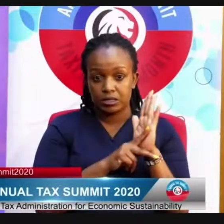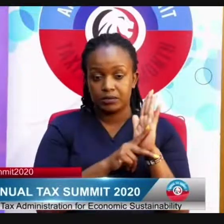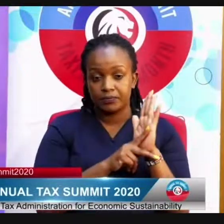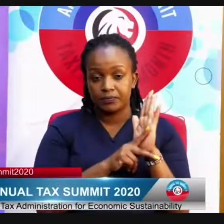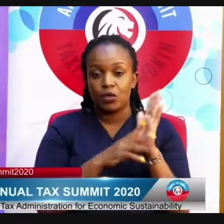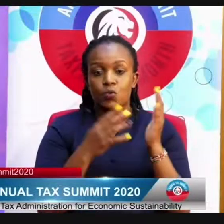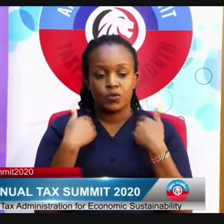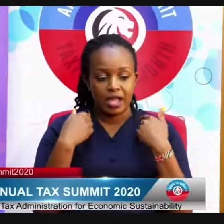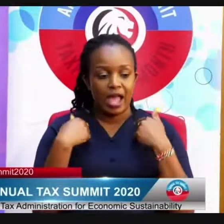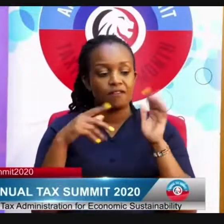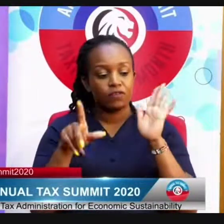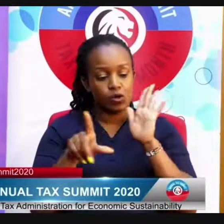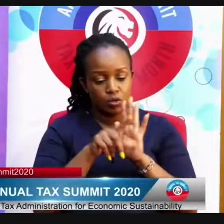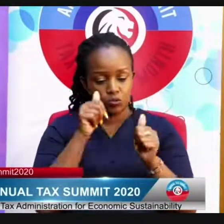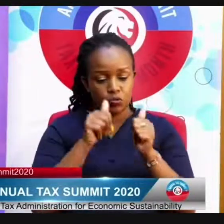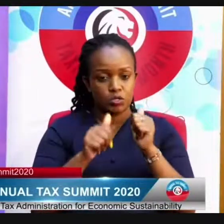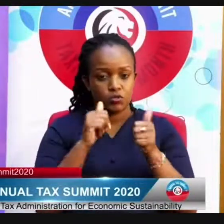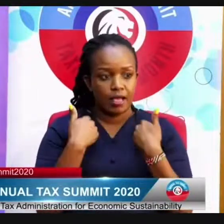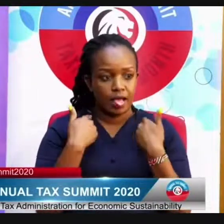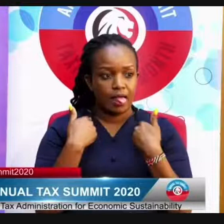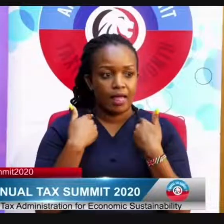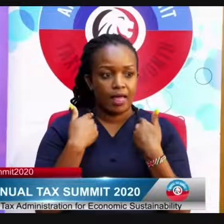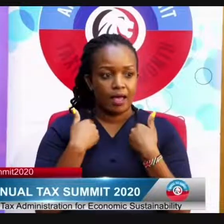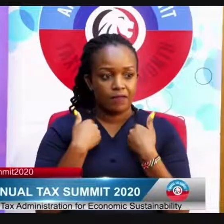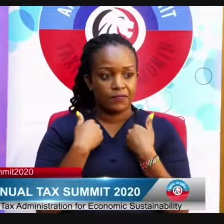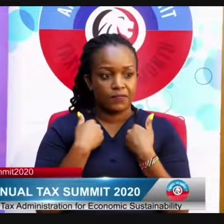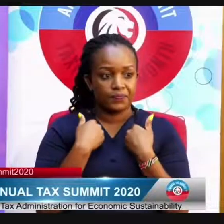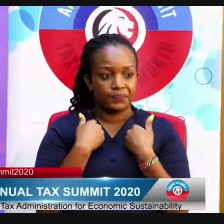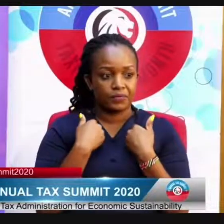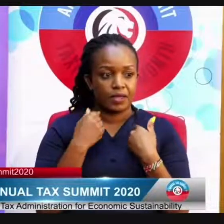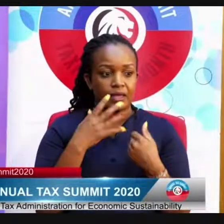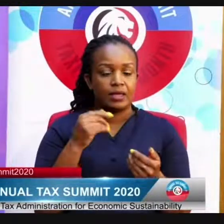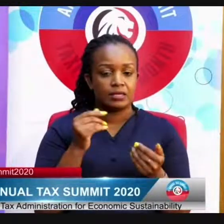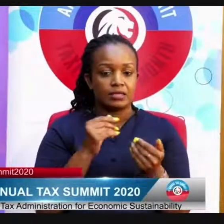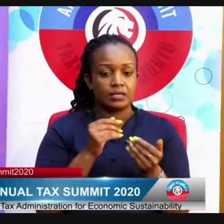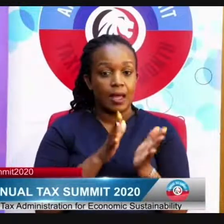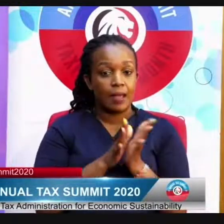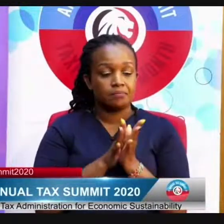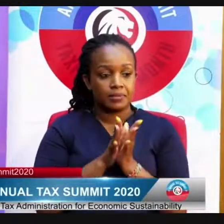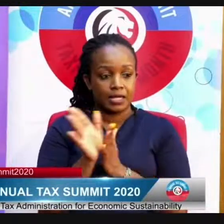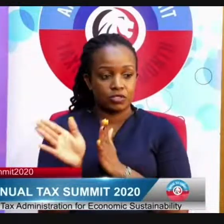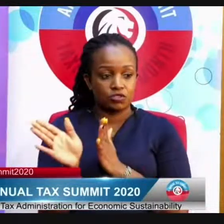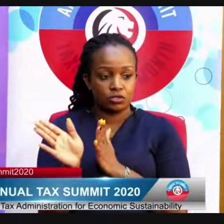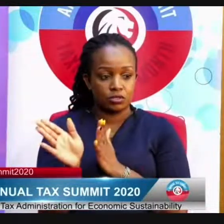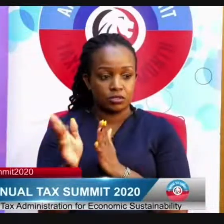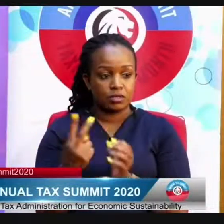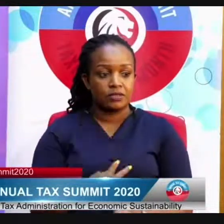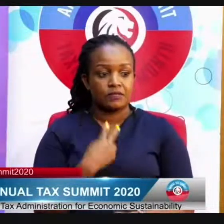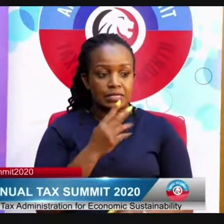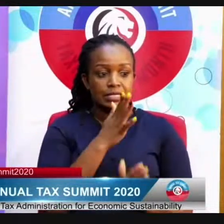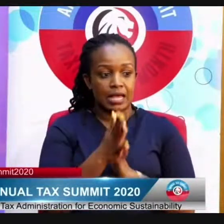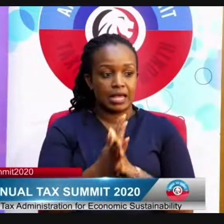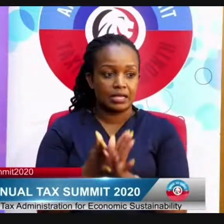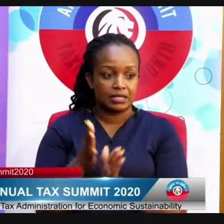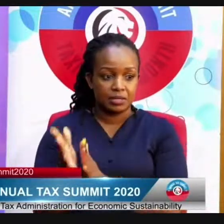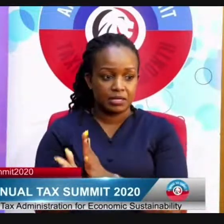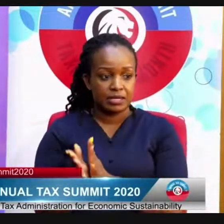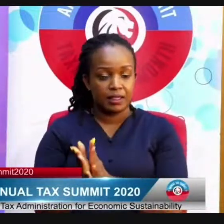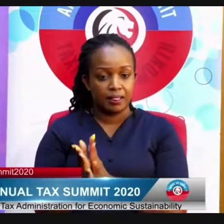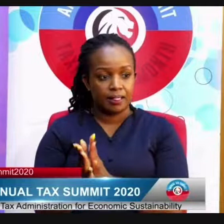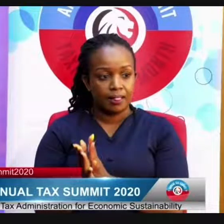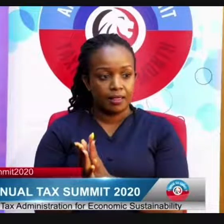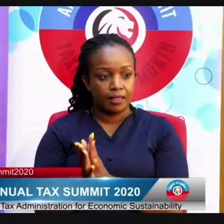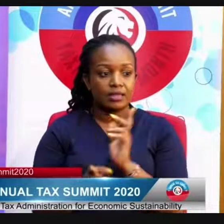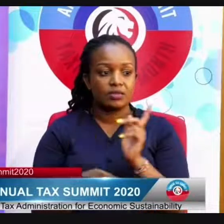an appointment-only branch visit arrangement. So taxpayers have had to call in or go onto the